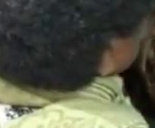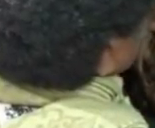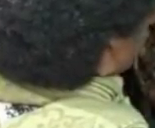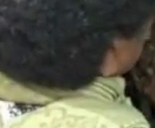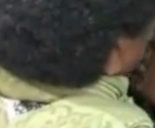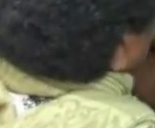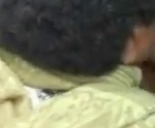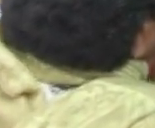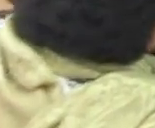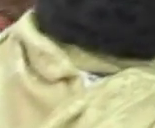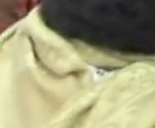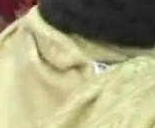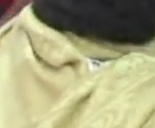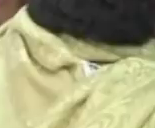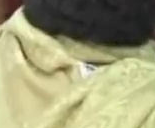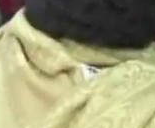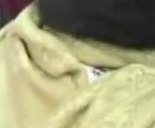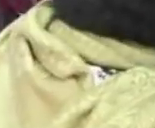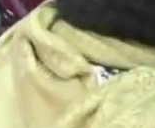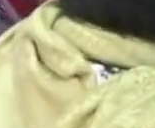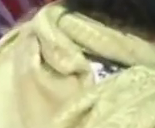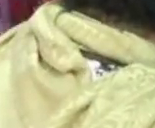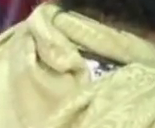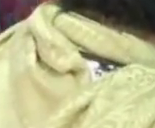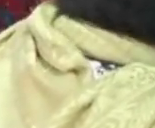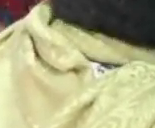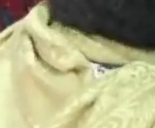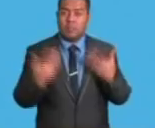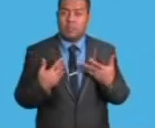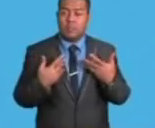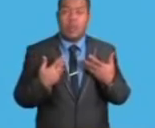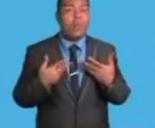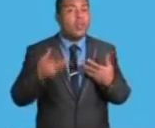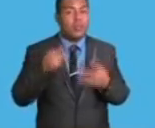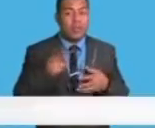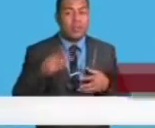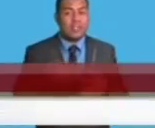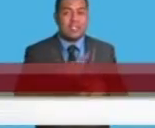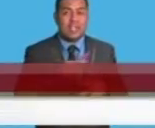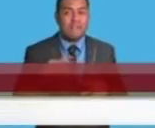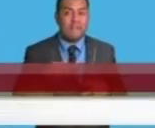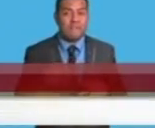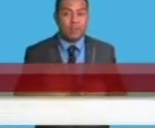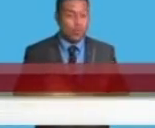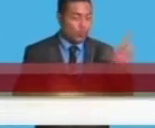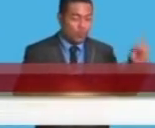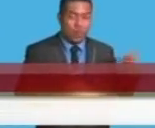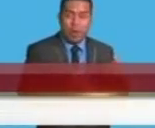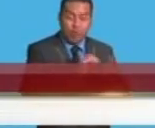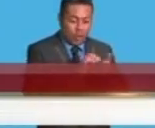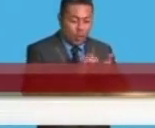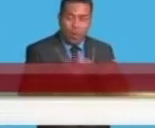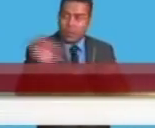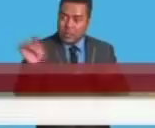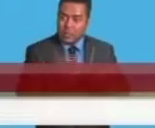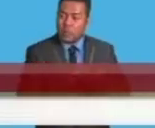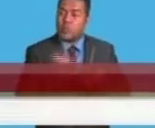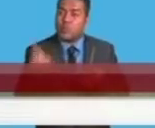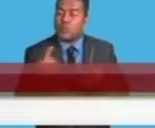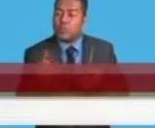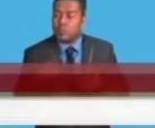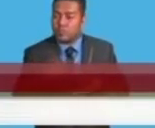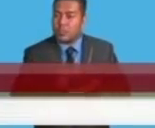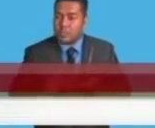promise since the inception of the free medicine scheme in 2015. Then their staff have to manually record recipients' details